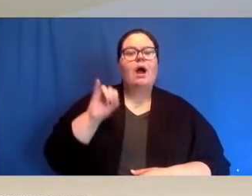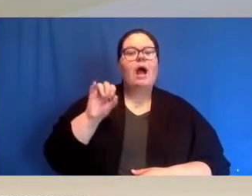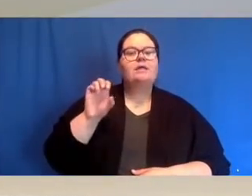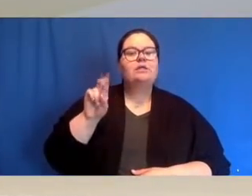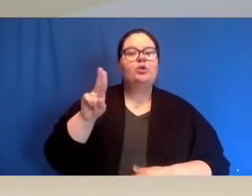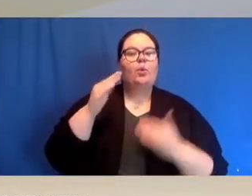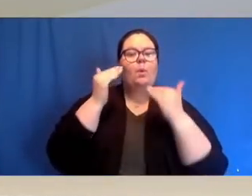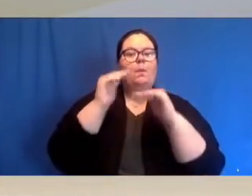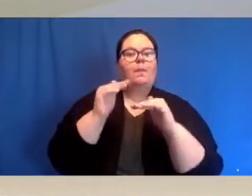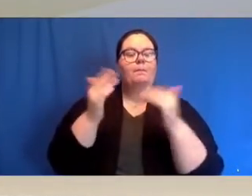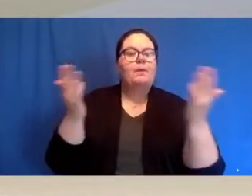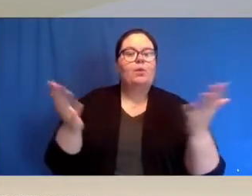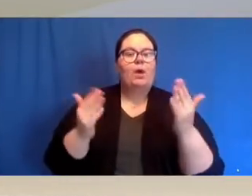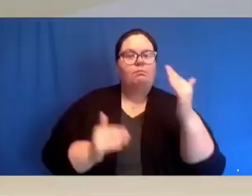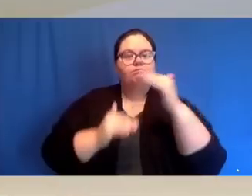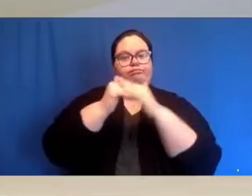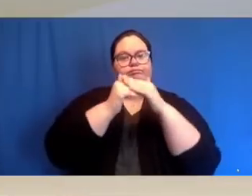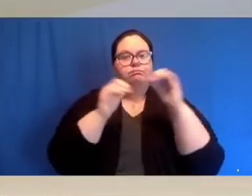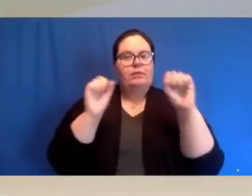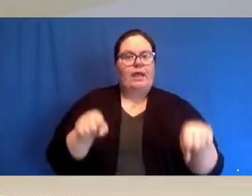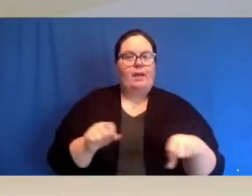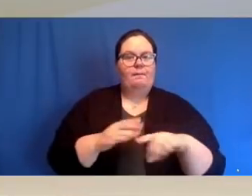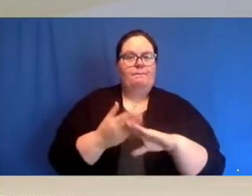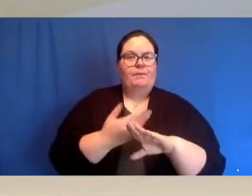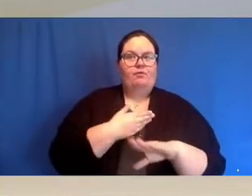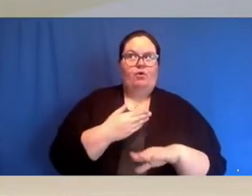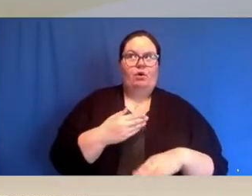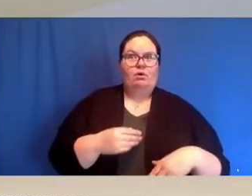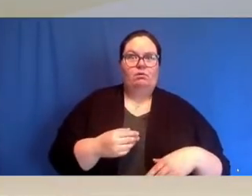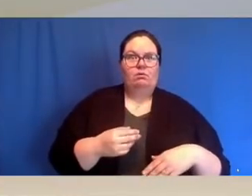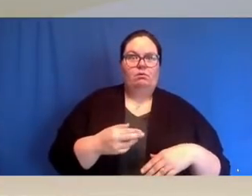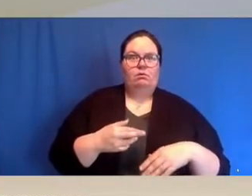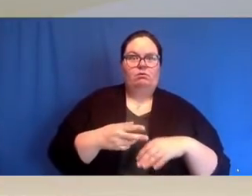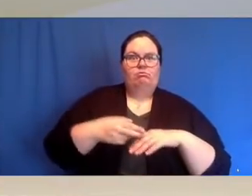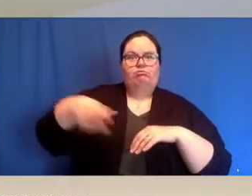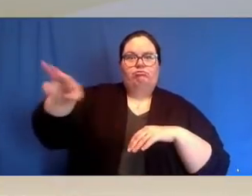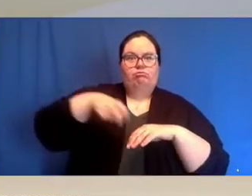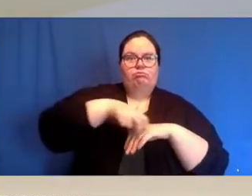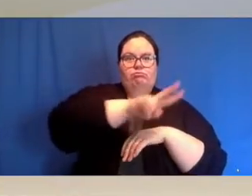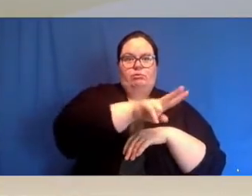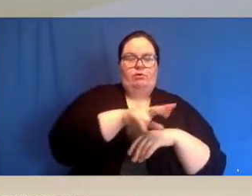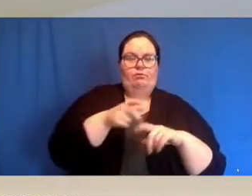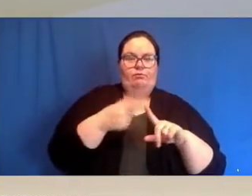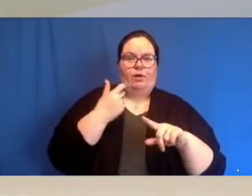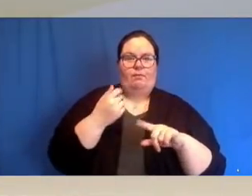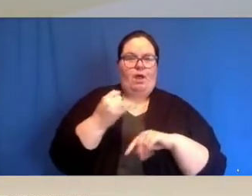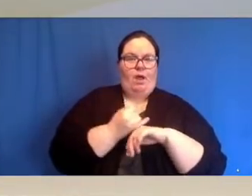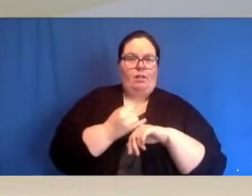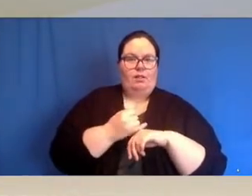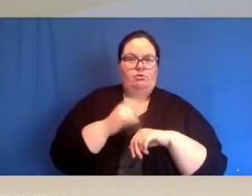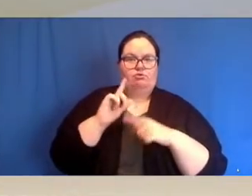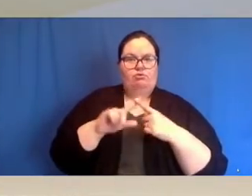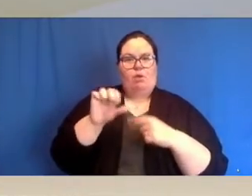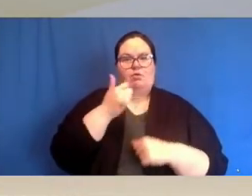and hospitalization capacity before you have to start moving people off the island?